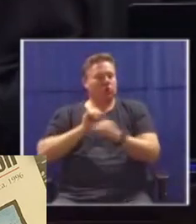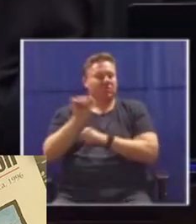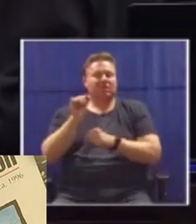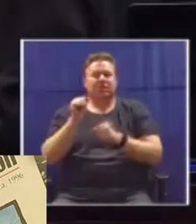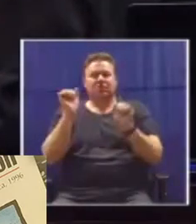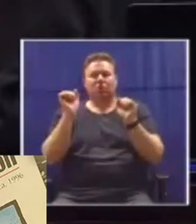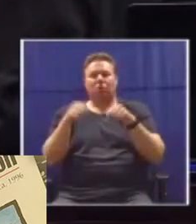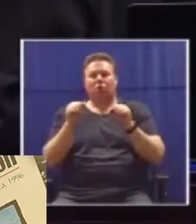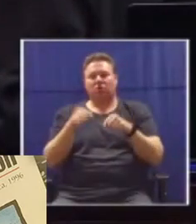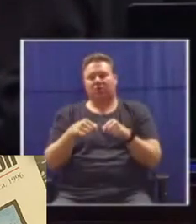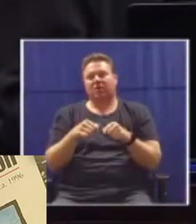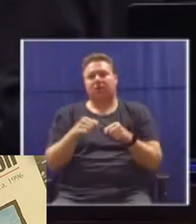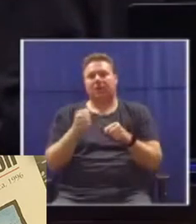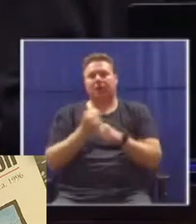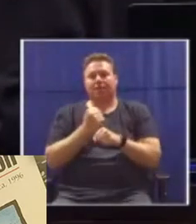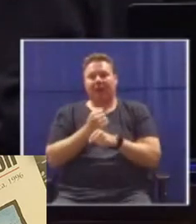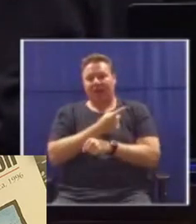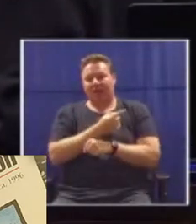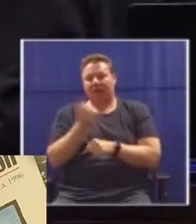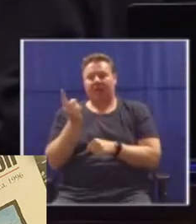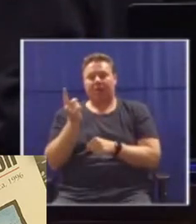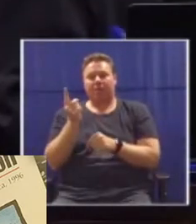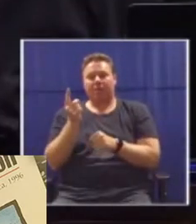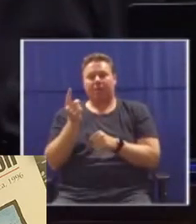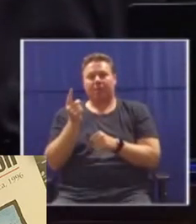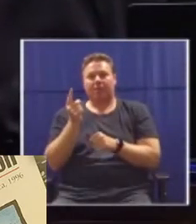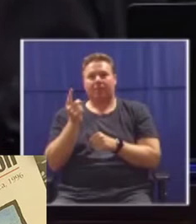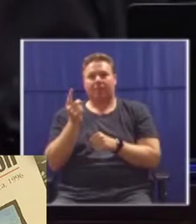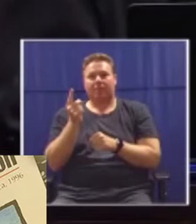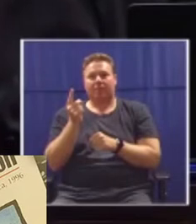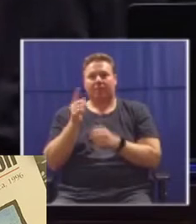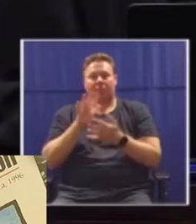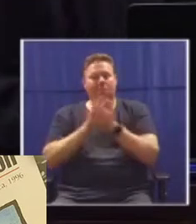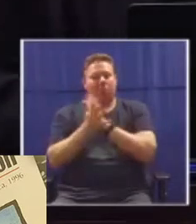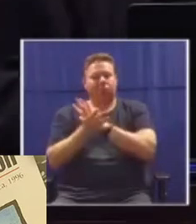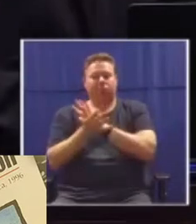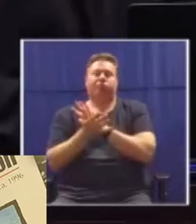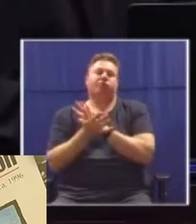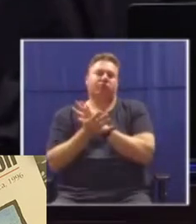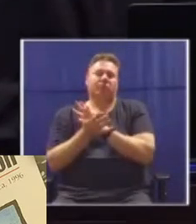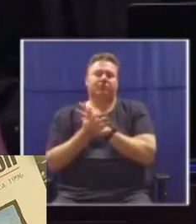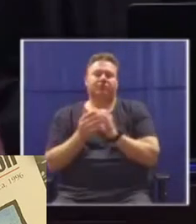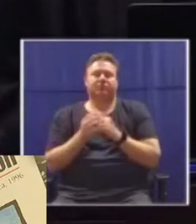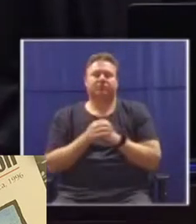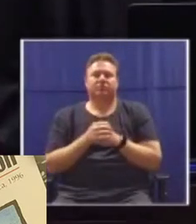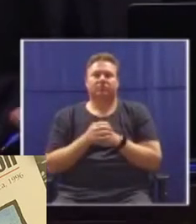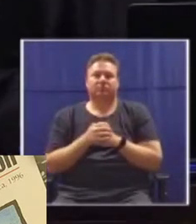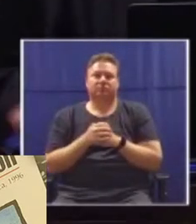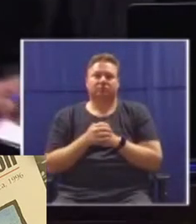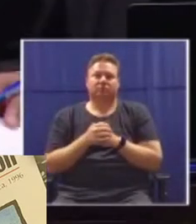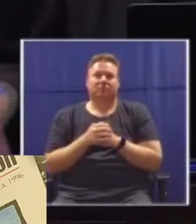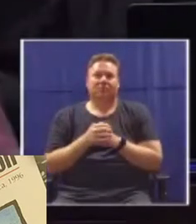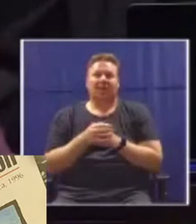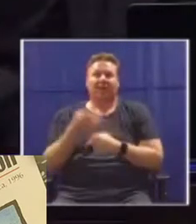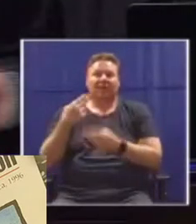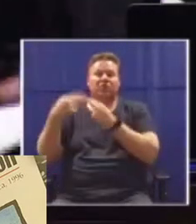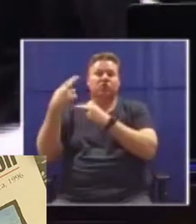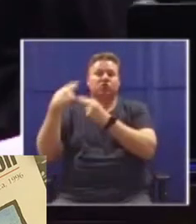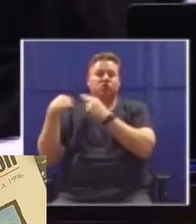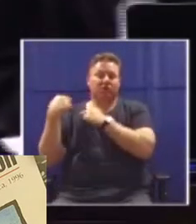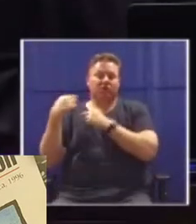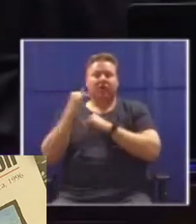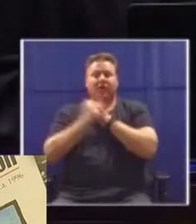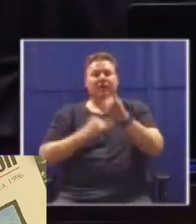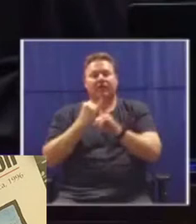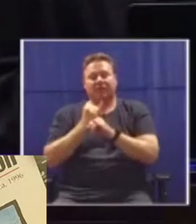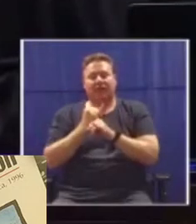authority that sought to make them invisible at best and destroy them at worst. The history of